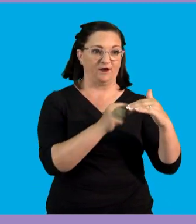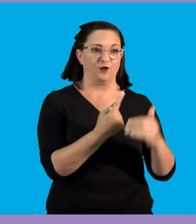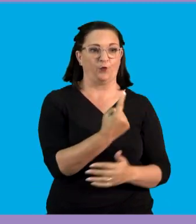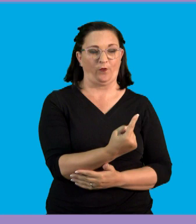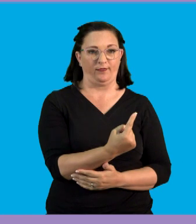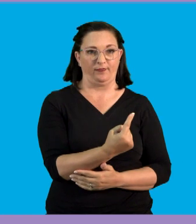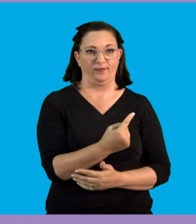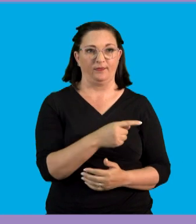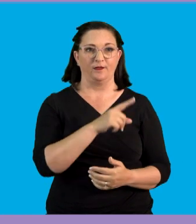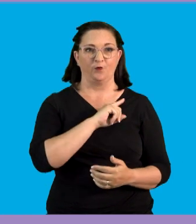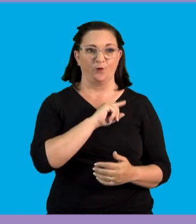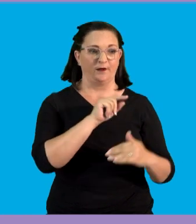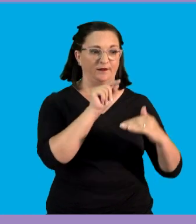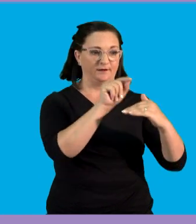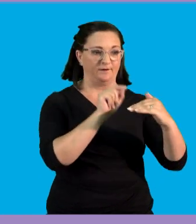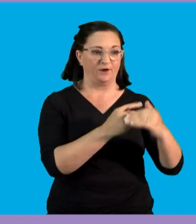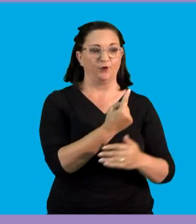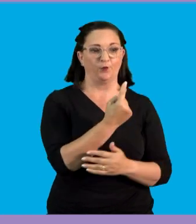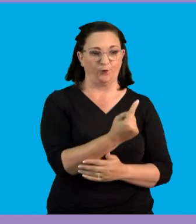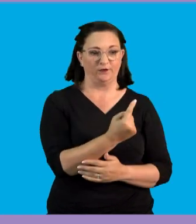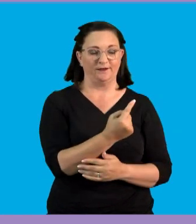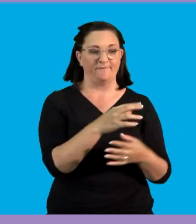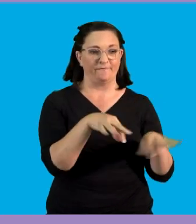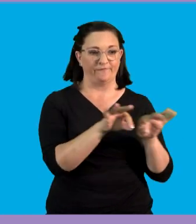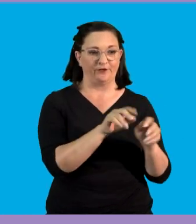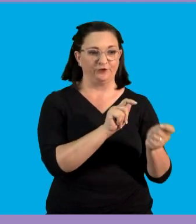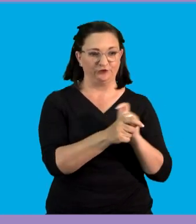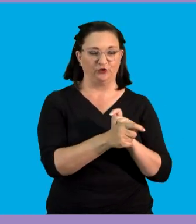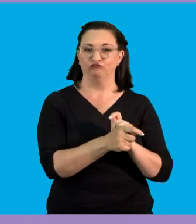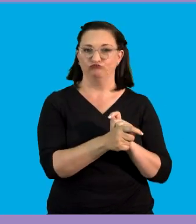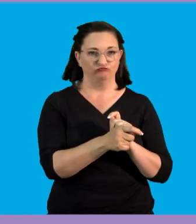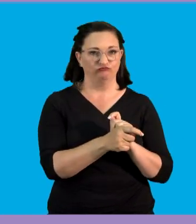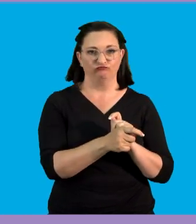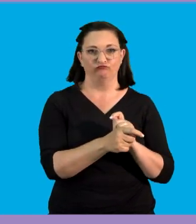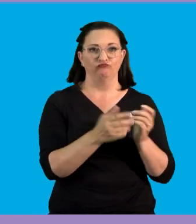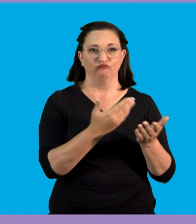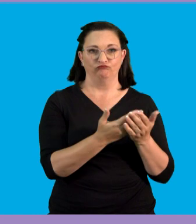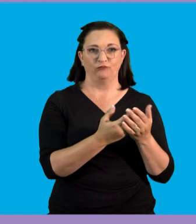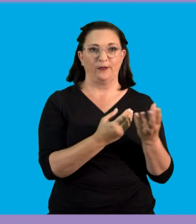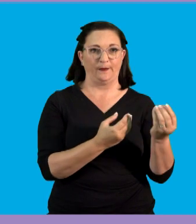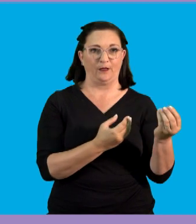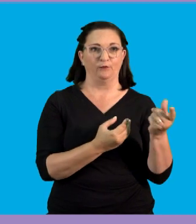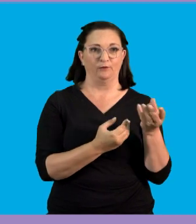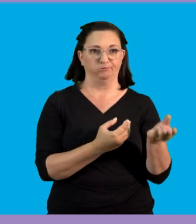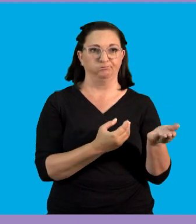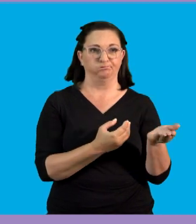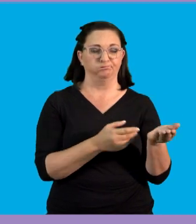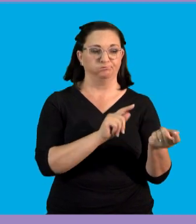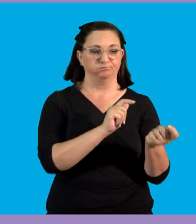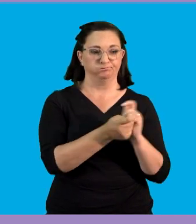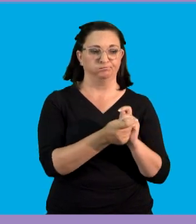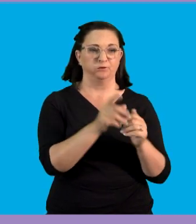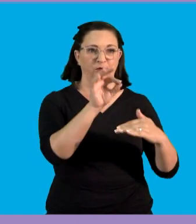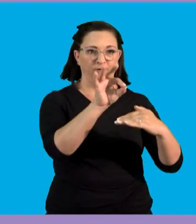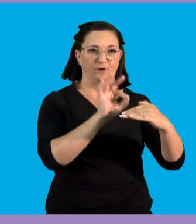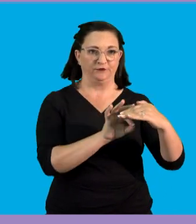1. Why? Because dividing by 1 does not change the value of the integer. And remember, we change it